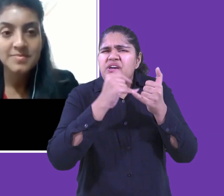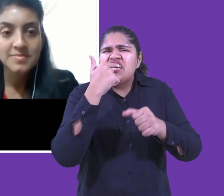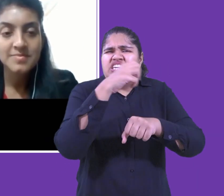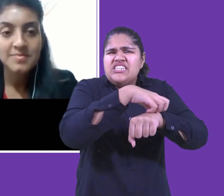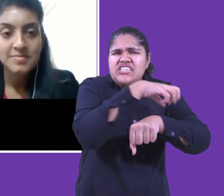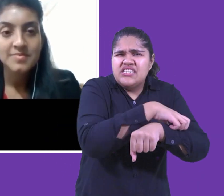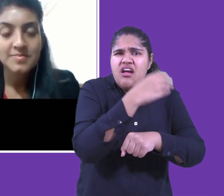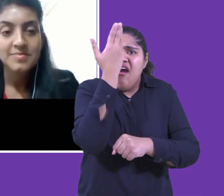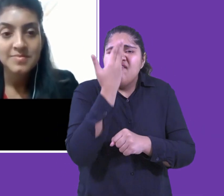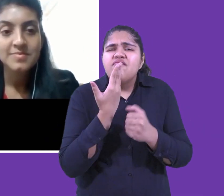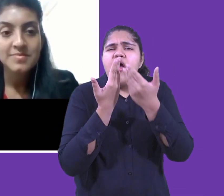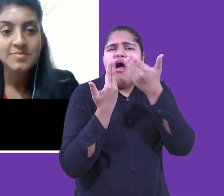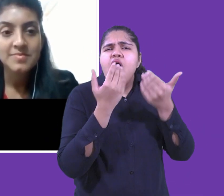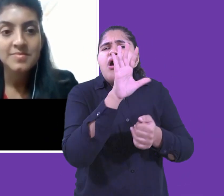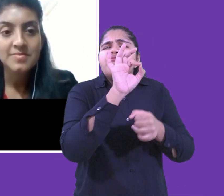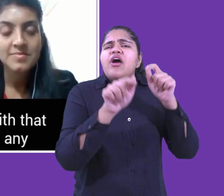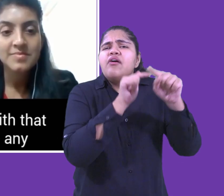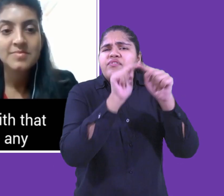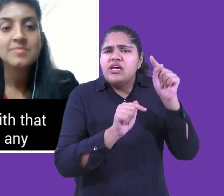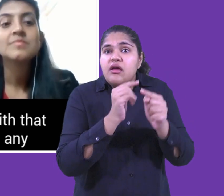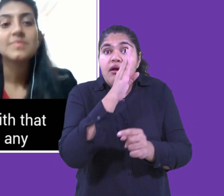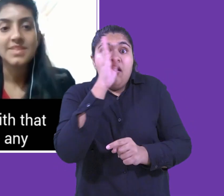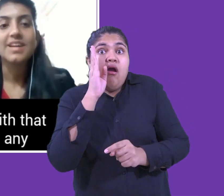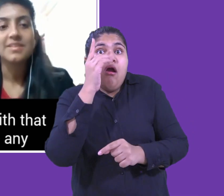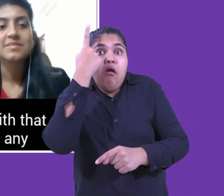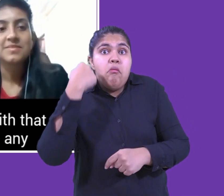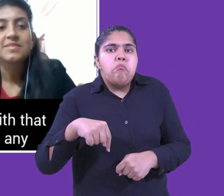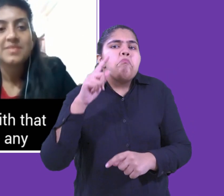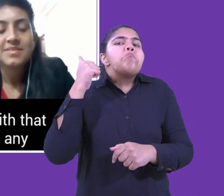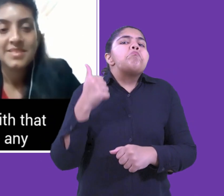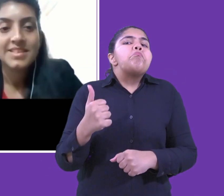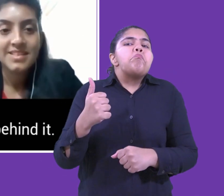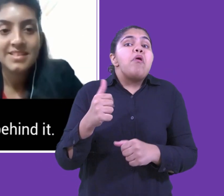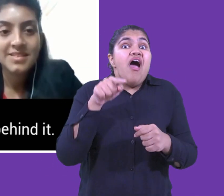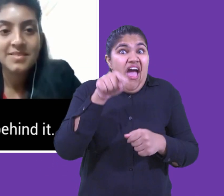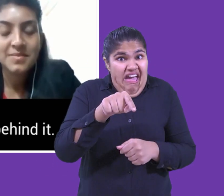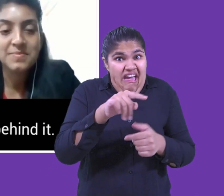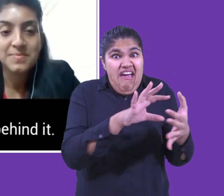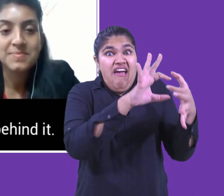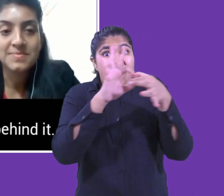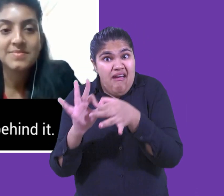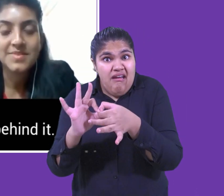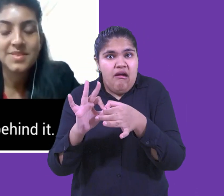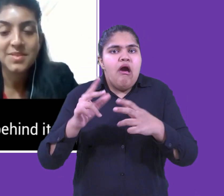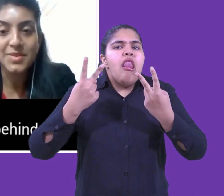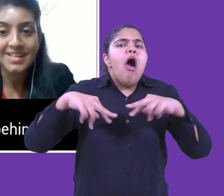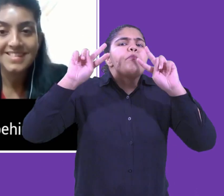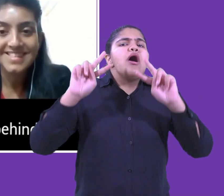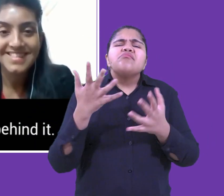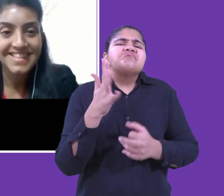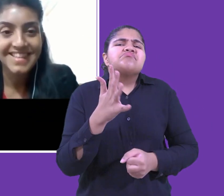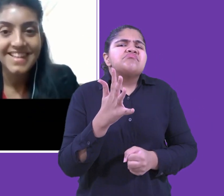lateral fault, it never gets aggravated with that because it doesn't have any autoimmune mechanism behind it. Okay.